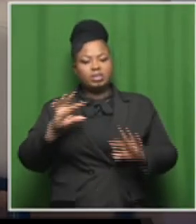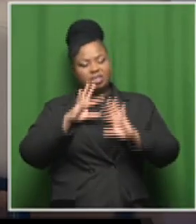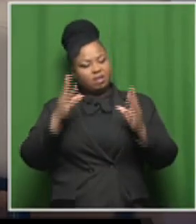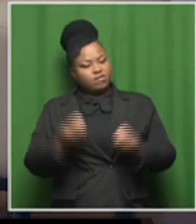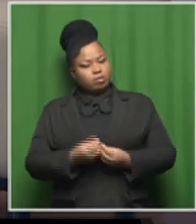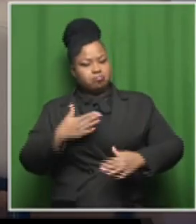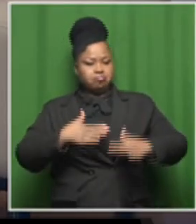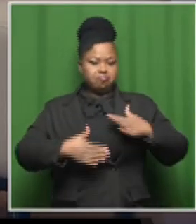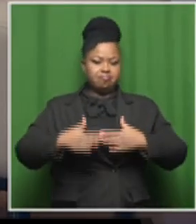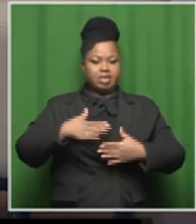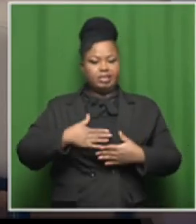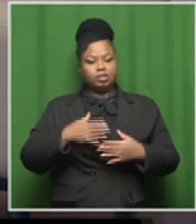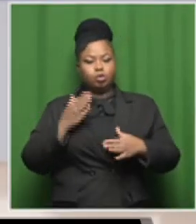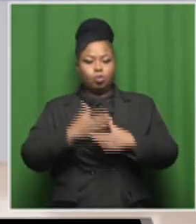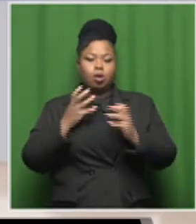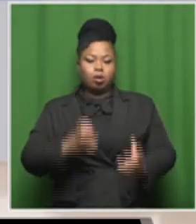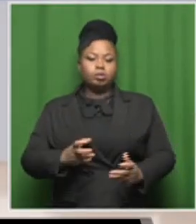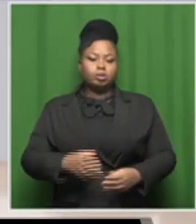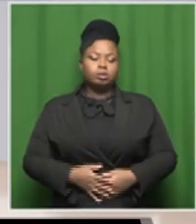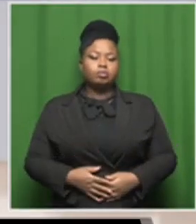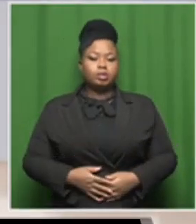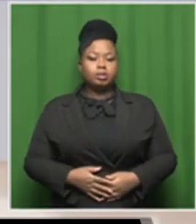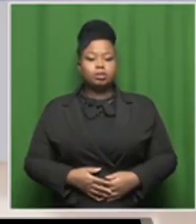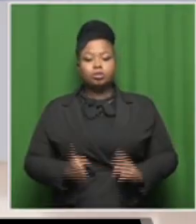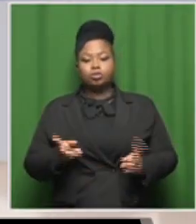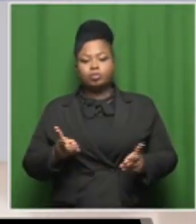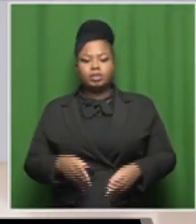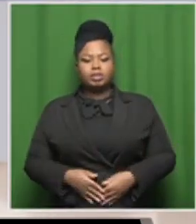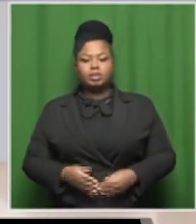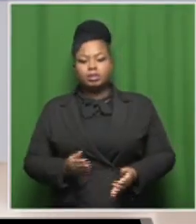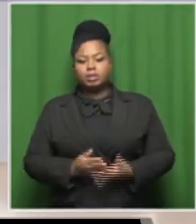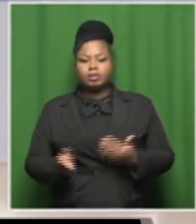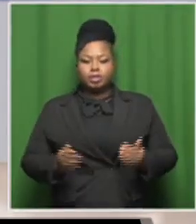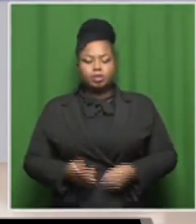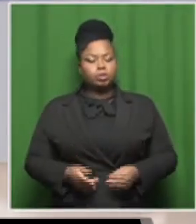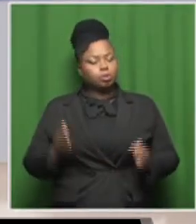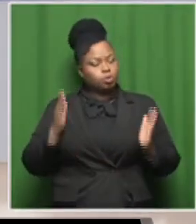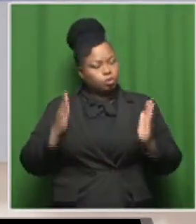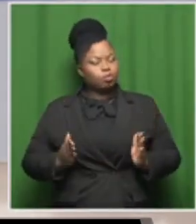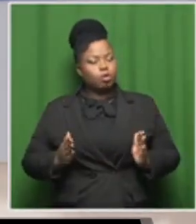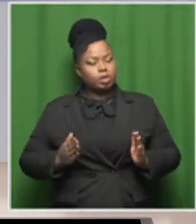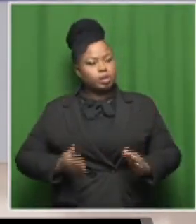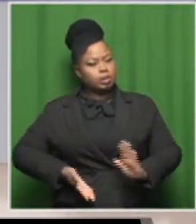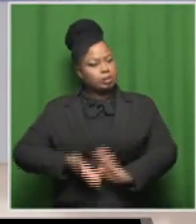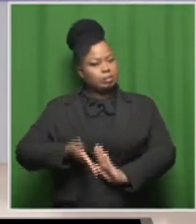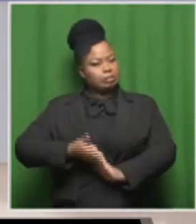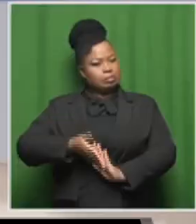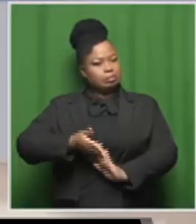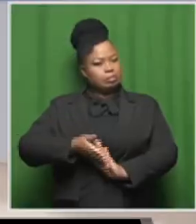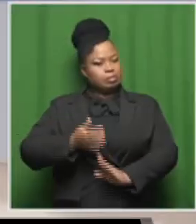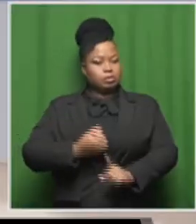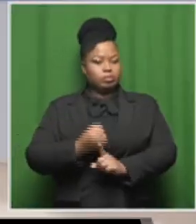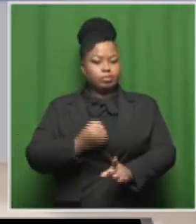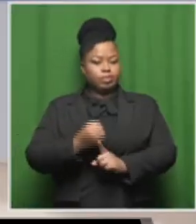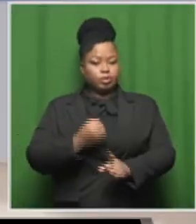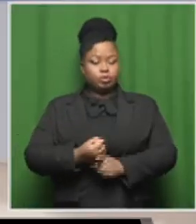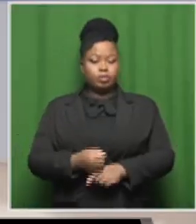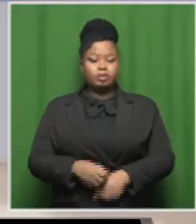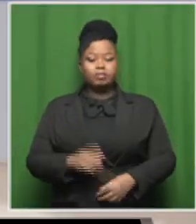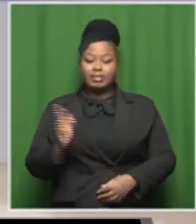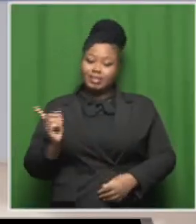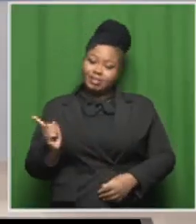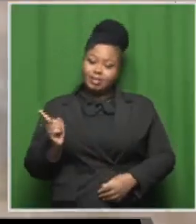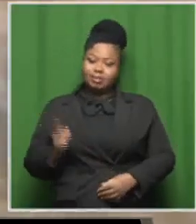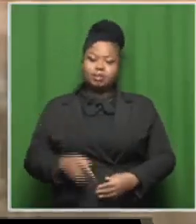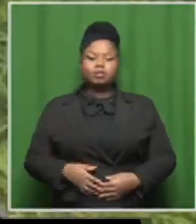but the normal Ironman is a quick, heavy-paced, push your body to the limits with brutal force. Where this